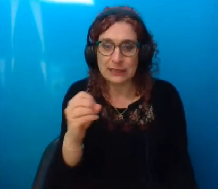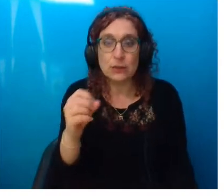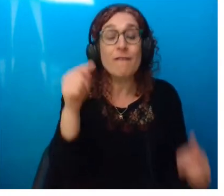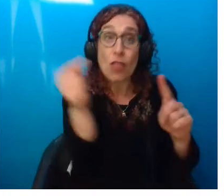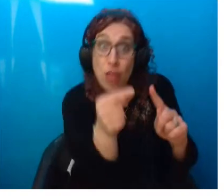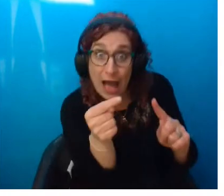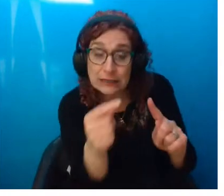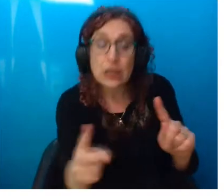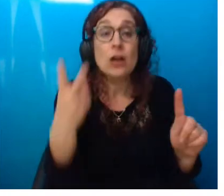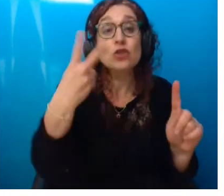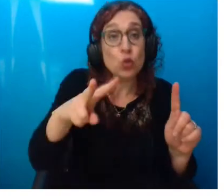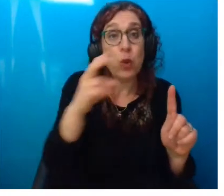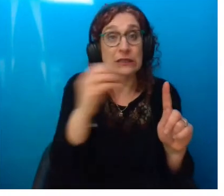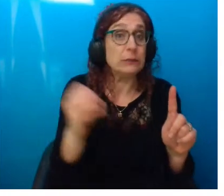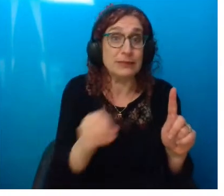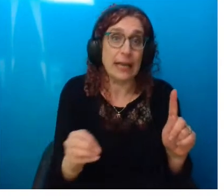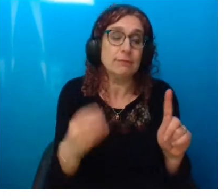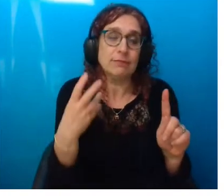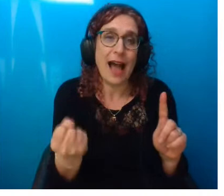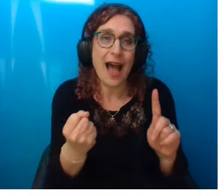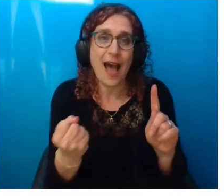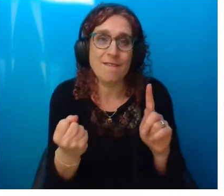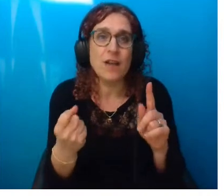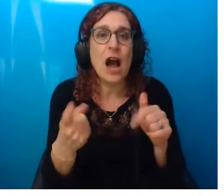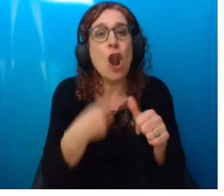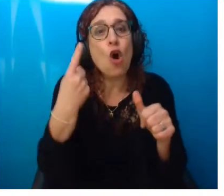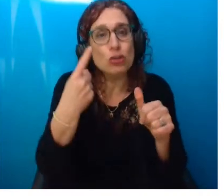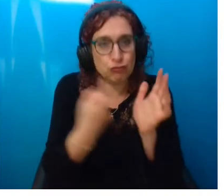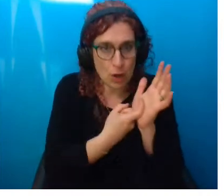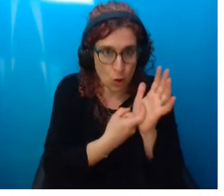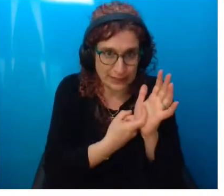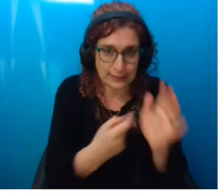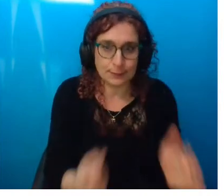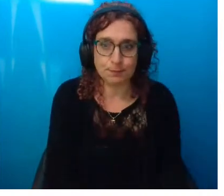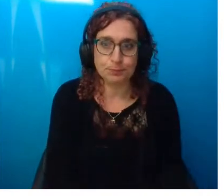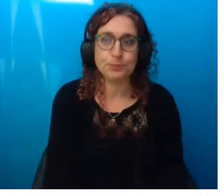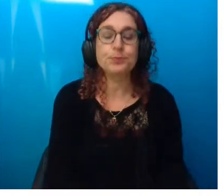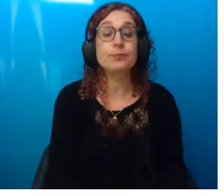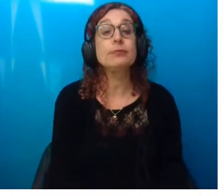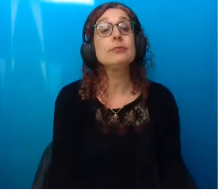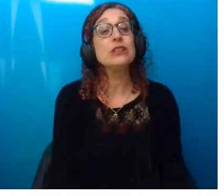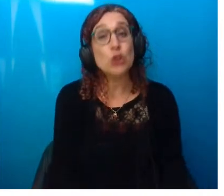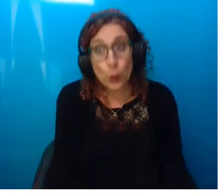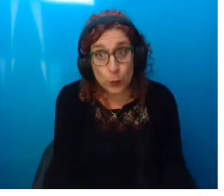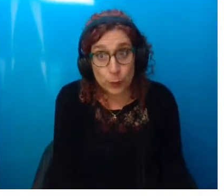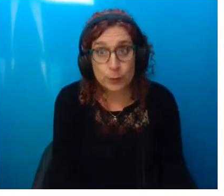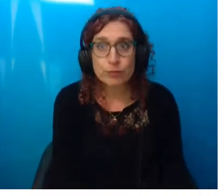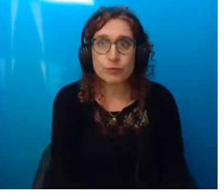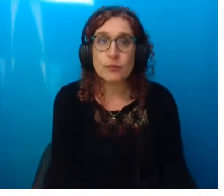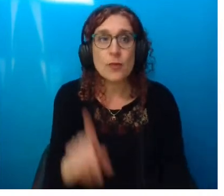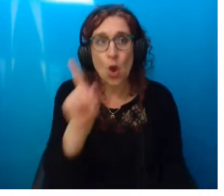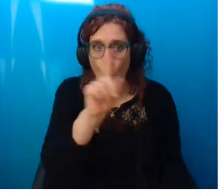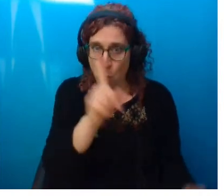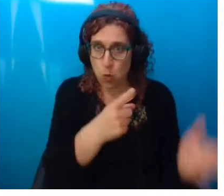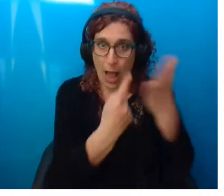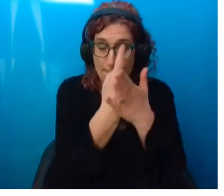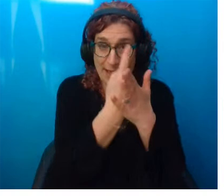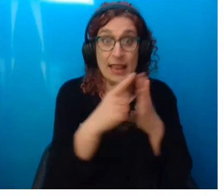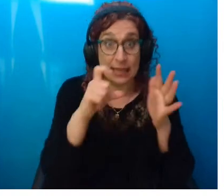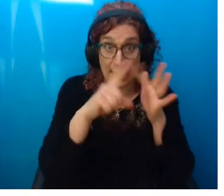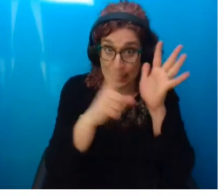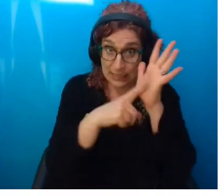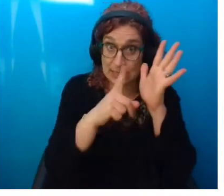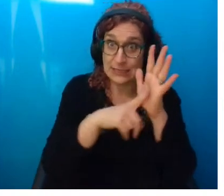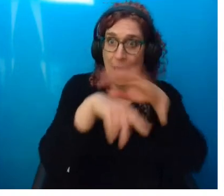just think what happens in allergic rhinitis and asthma. Well, the mast cells, which contain these